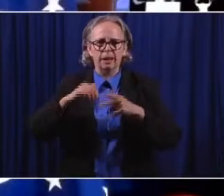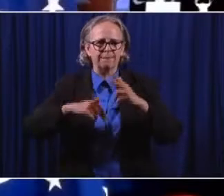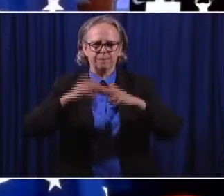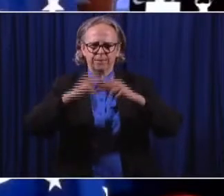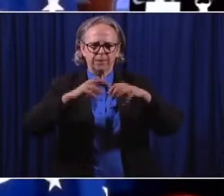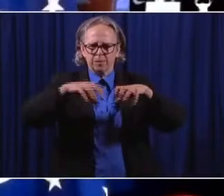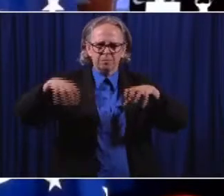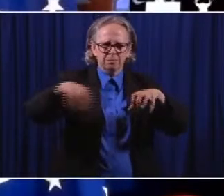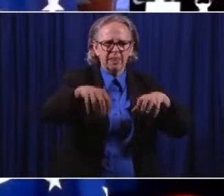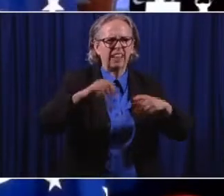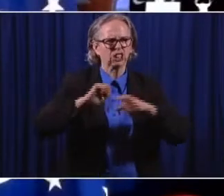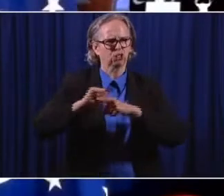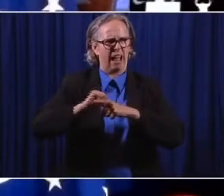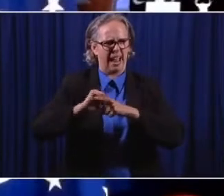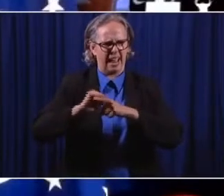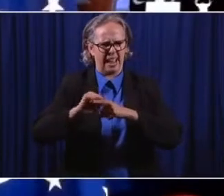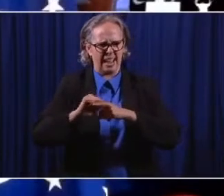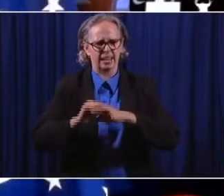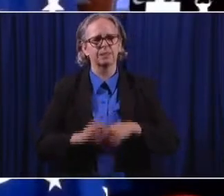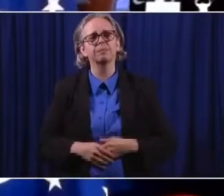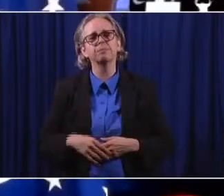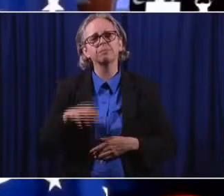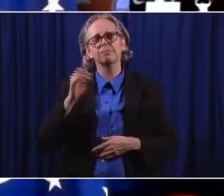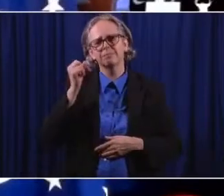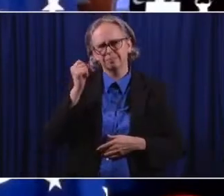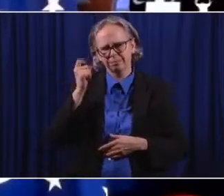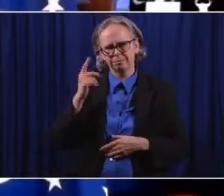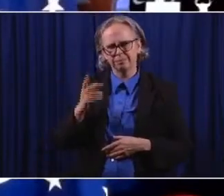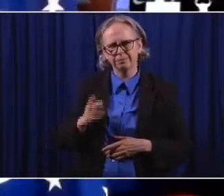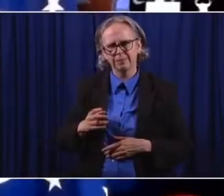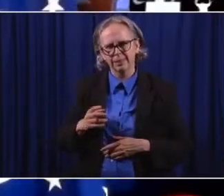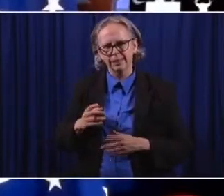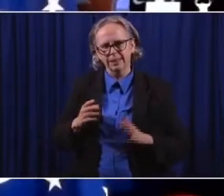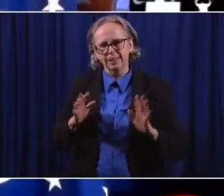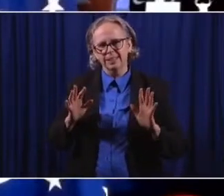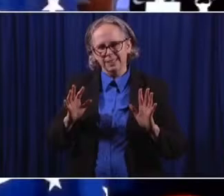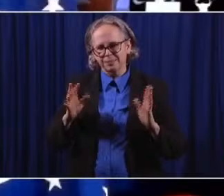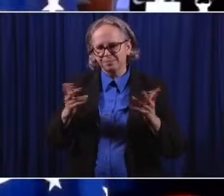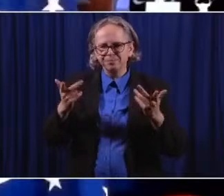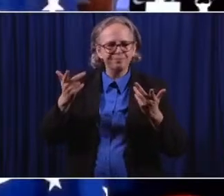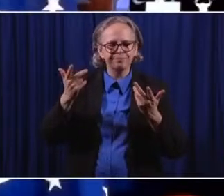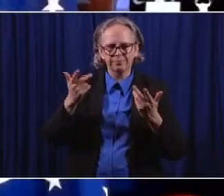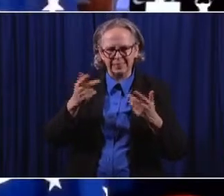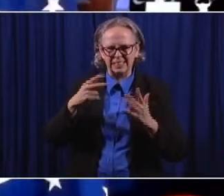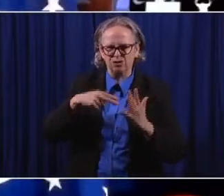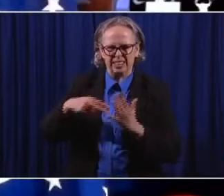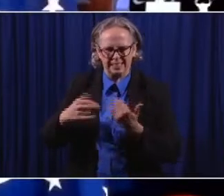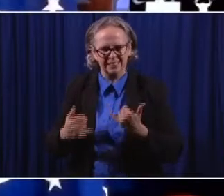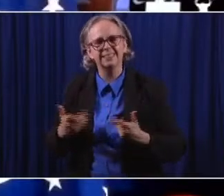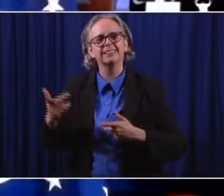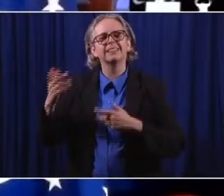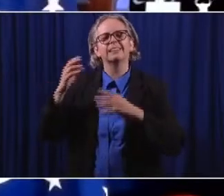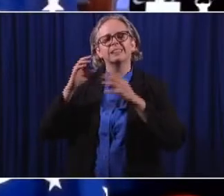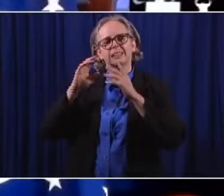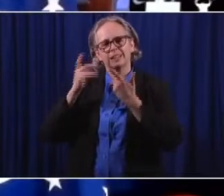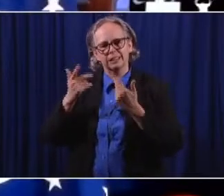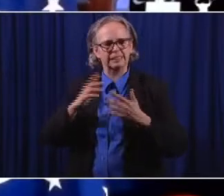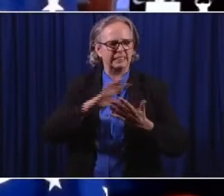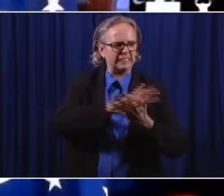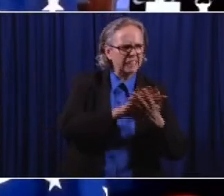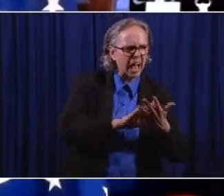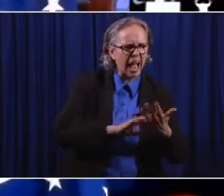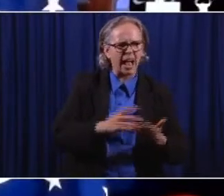Ohio, does is they cover a variety of activities from design, manufacture, construction, modification,